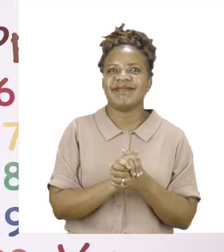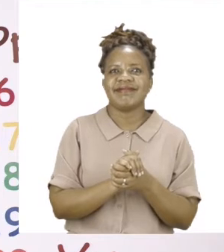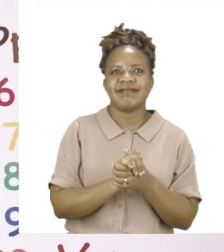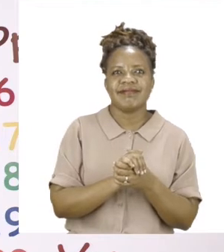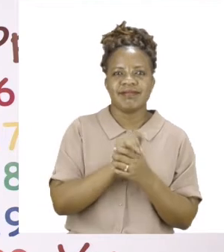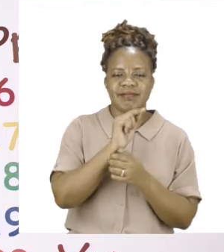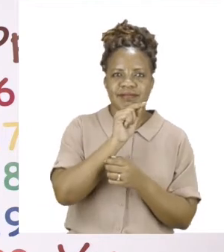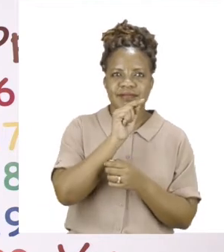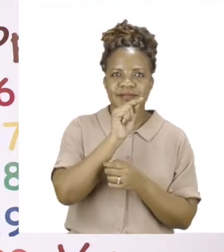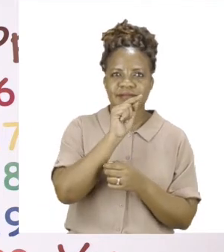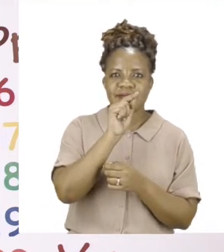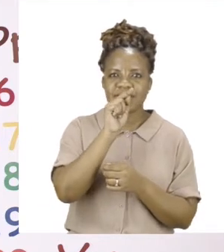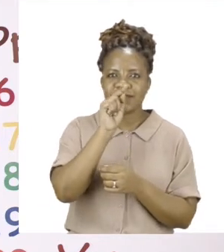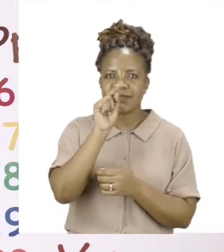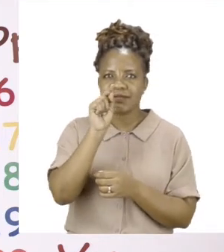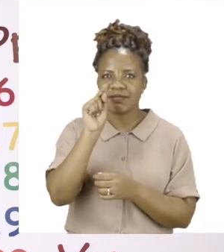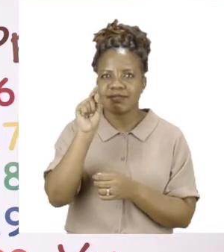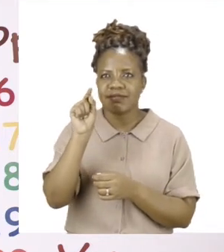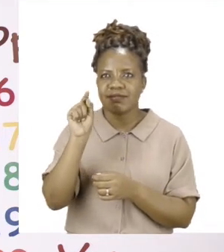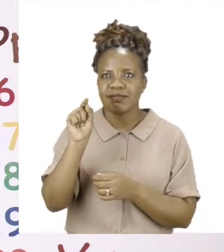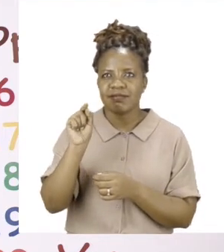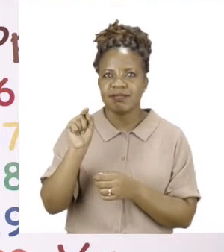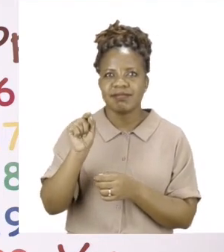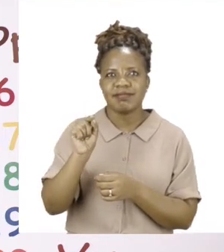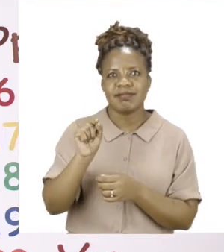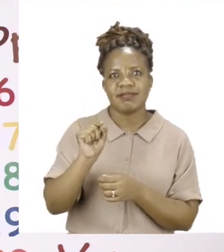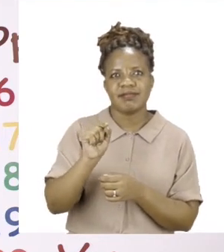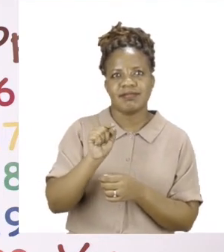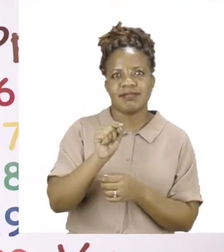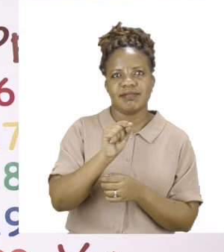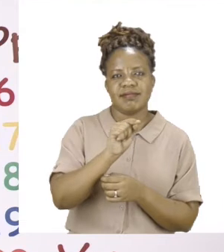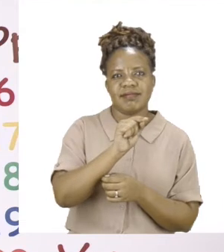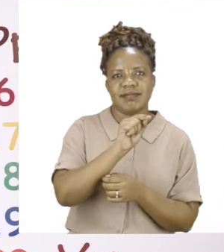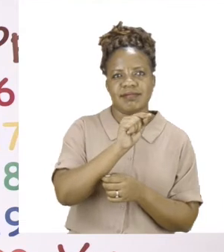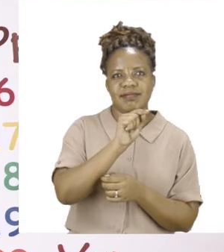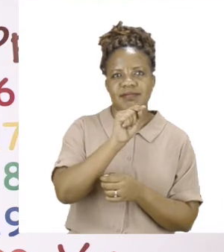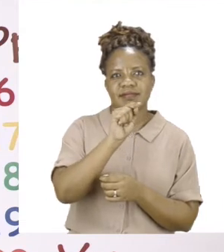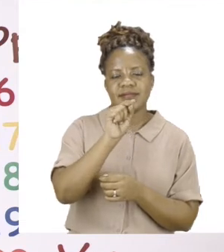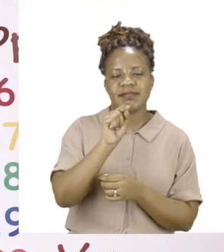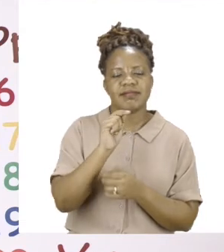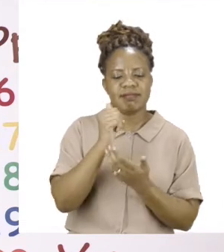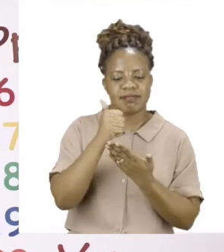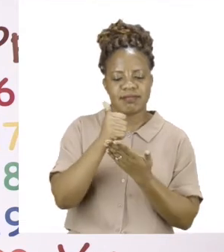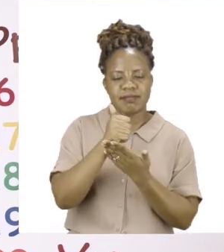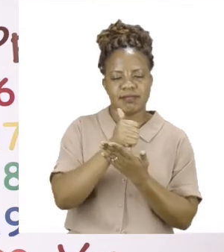us circle our word but. Make sure you circle beautifully.